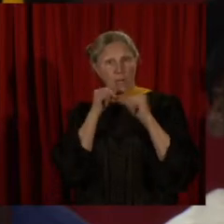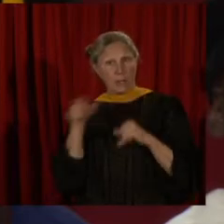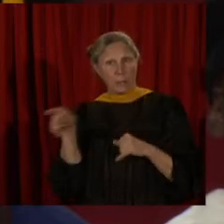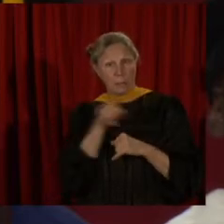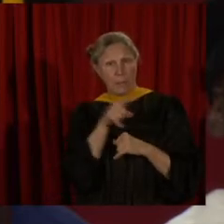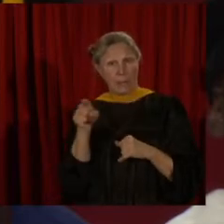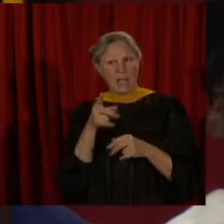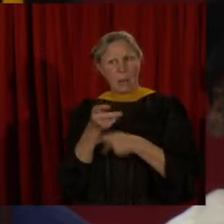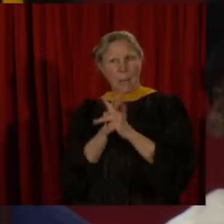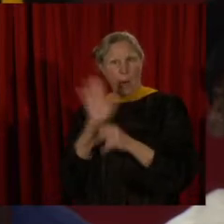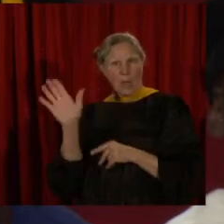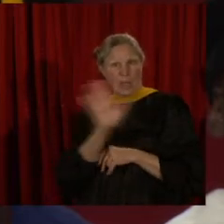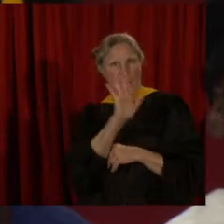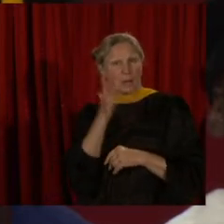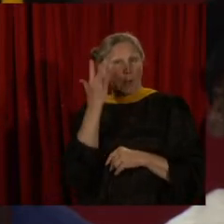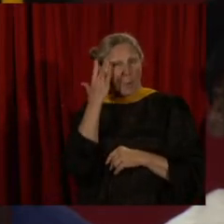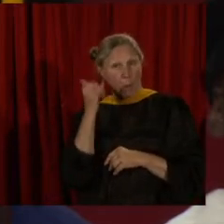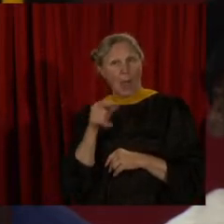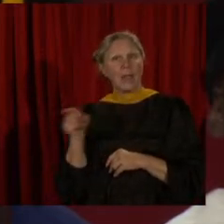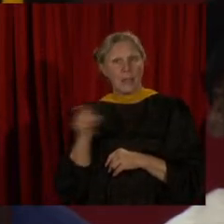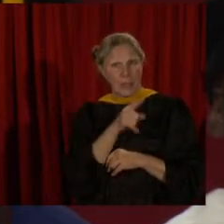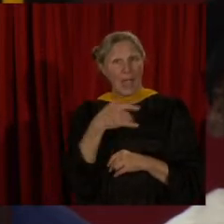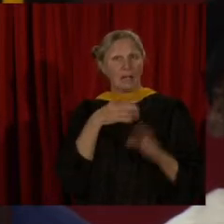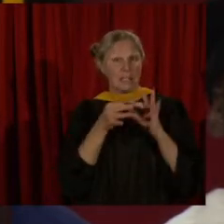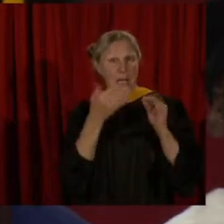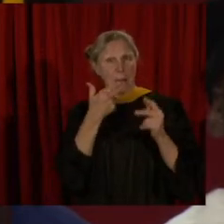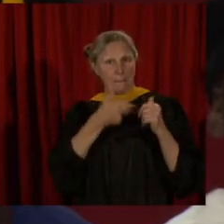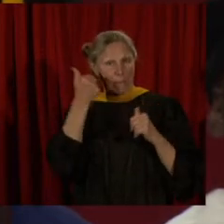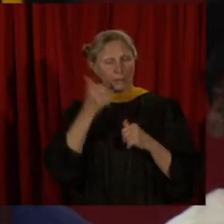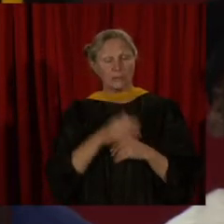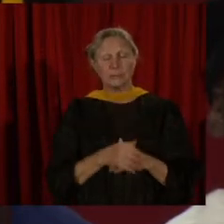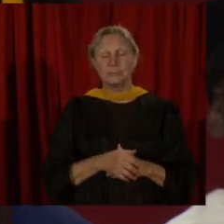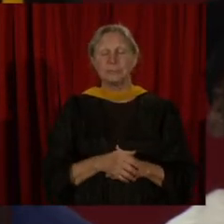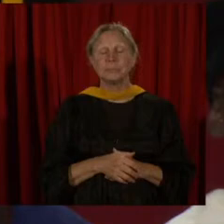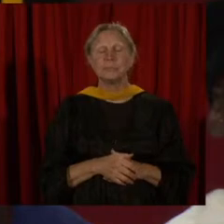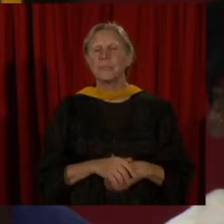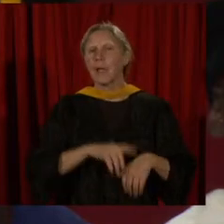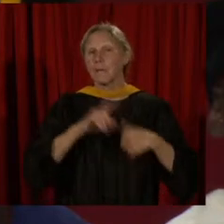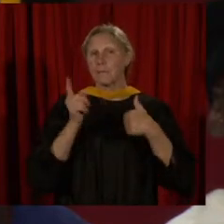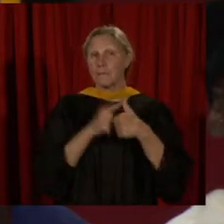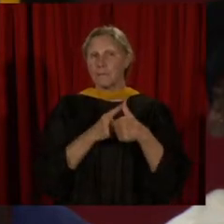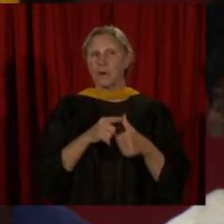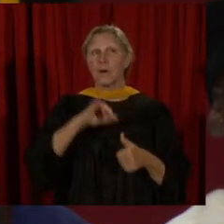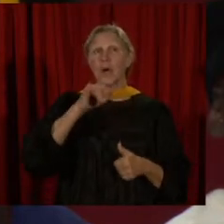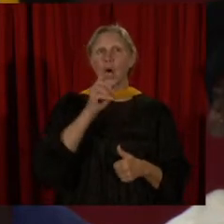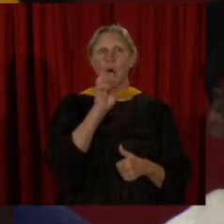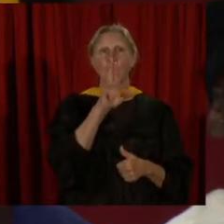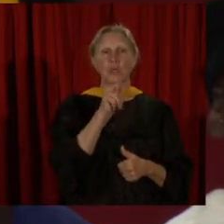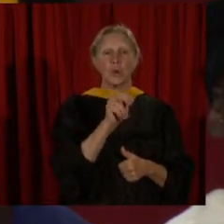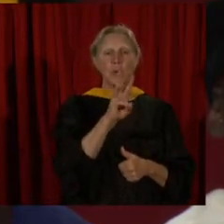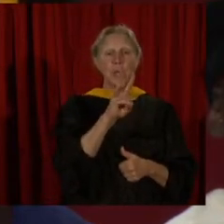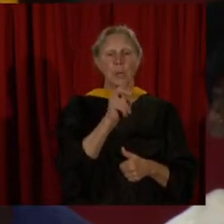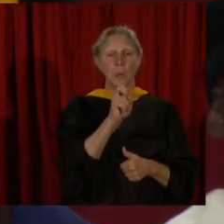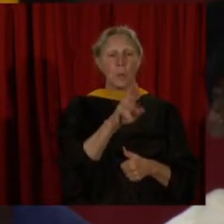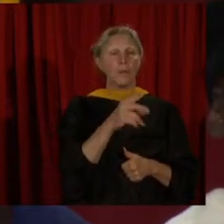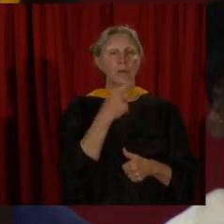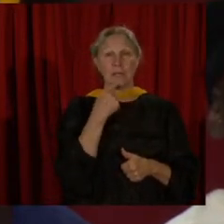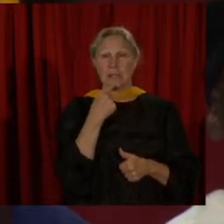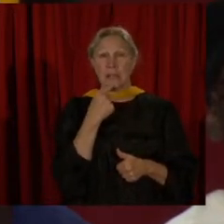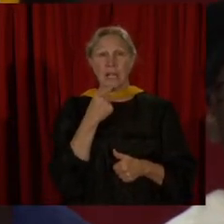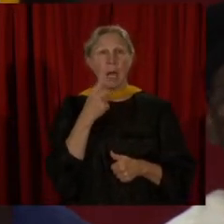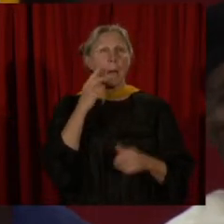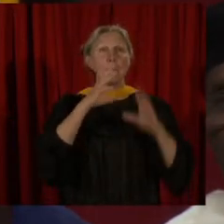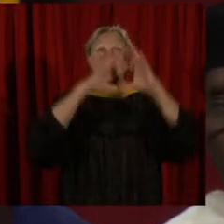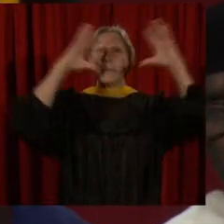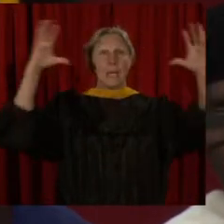borrowed theirs, because they have said it best. First, Jordan Weaver once said, "Don't look at the big